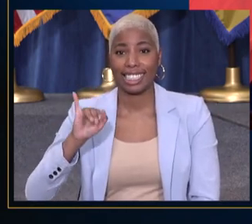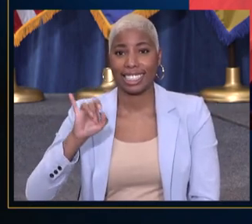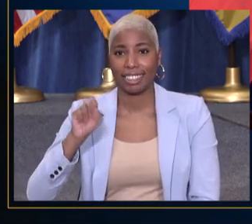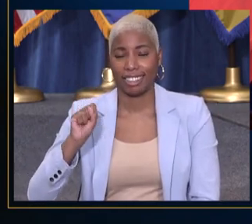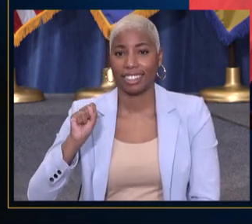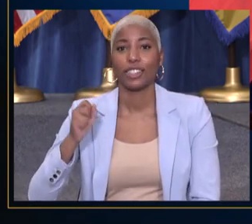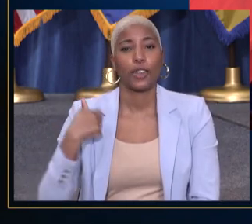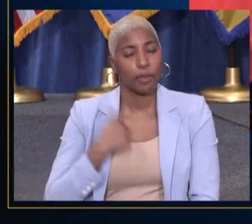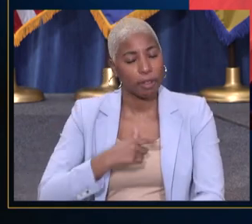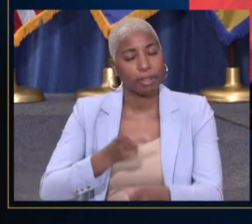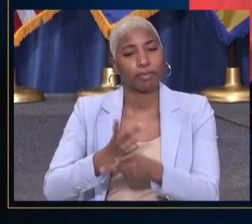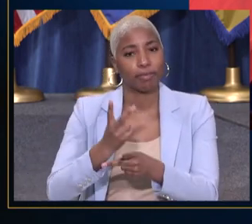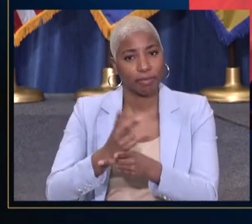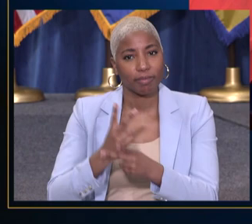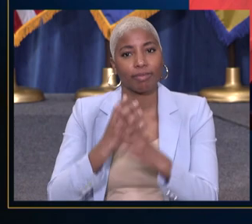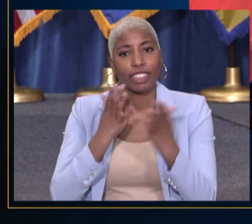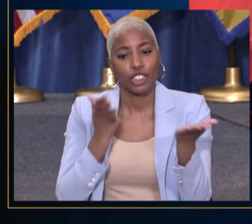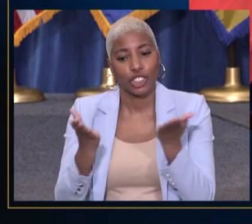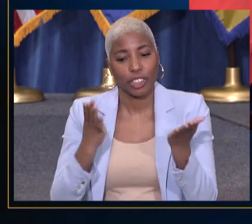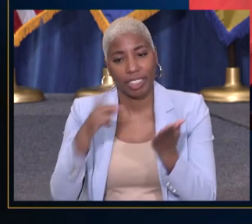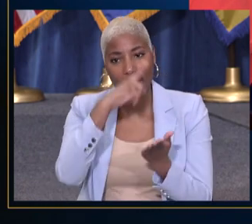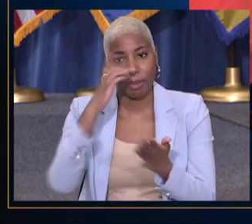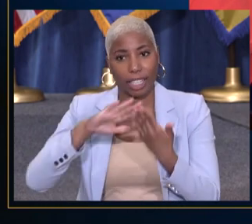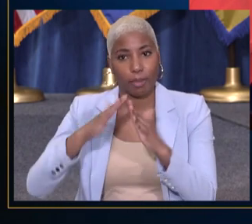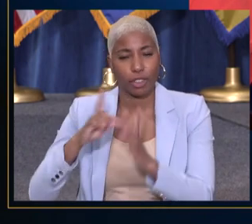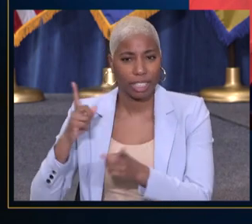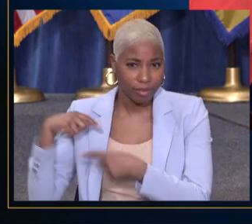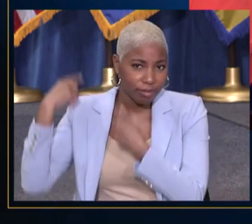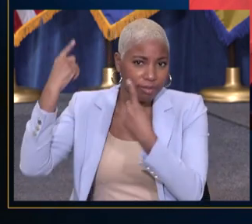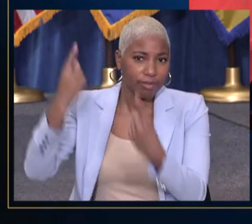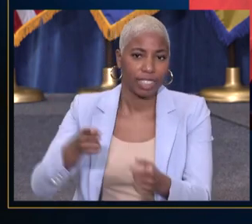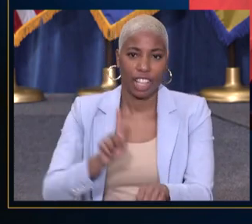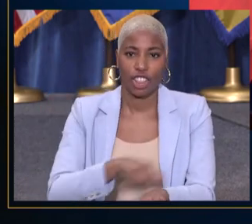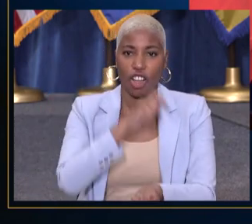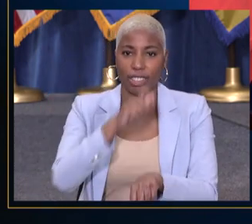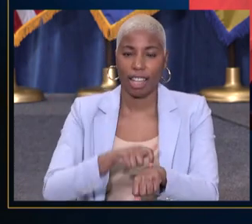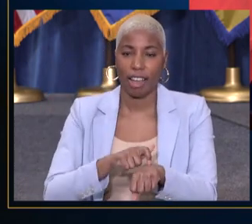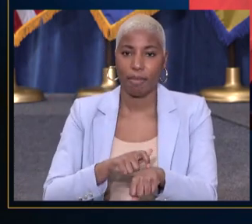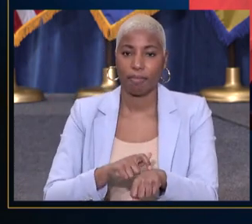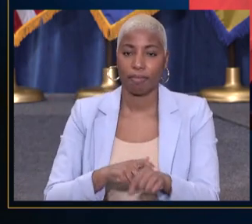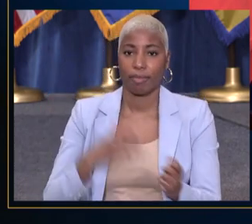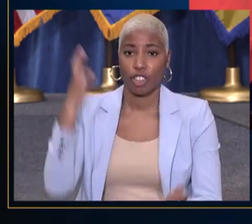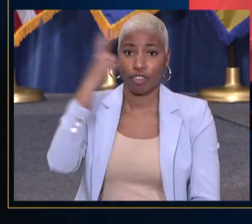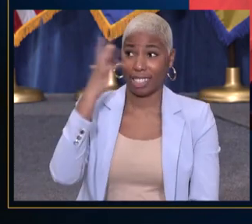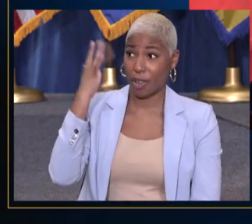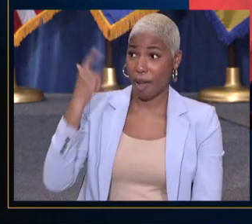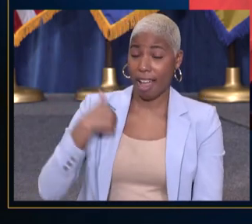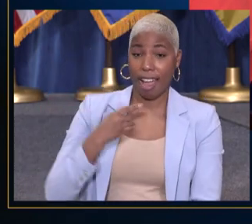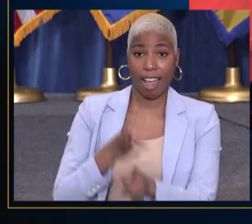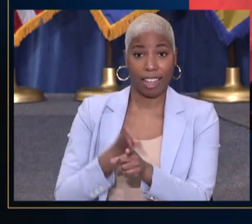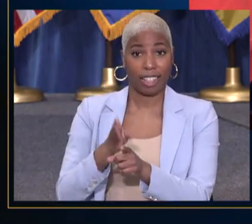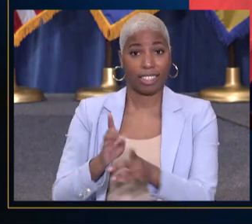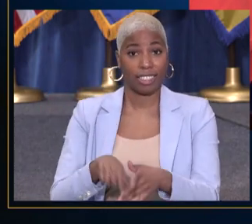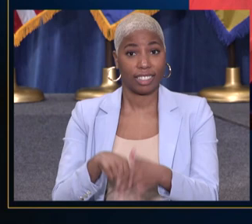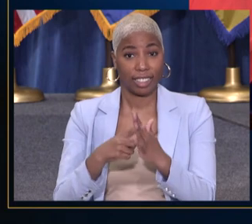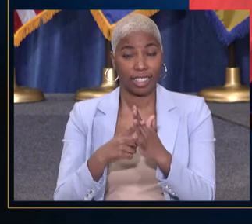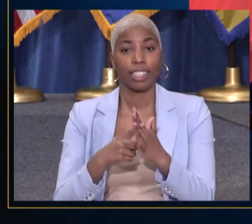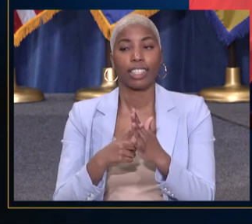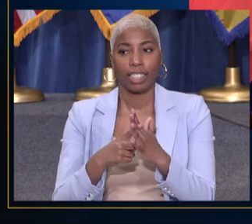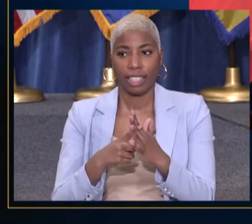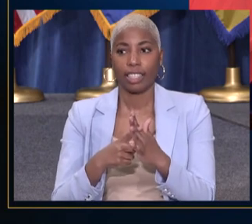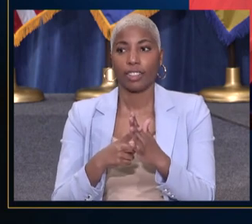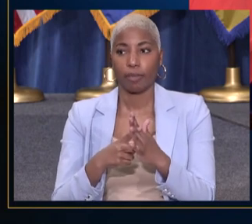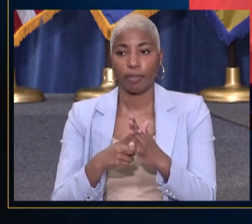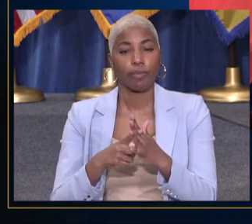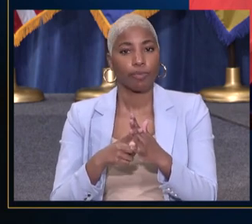community for a very long time. My why really started from, right, the why